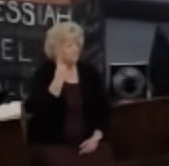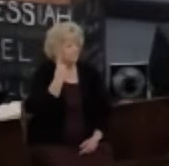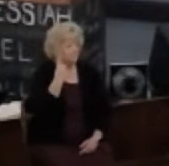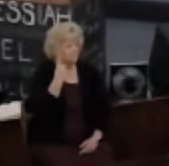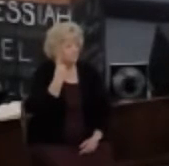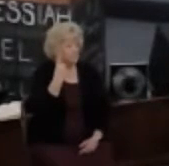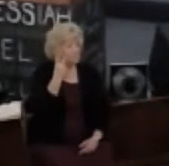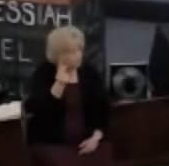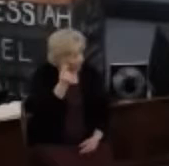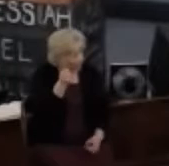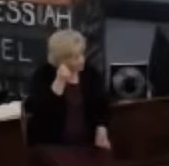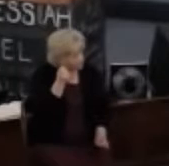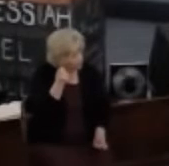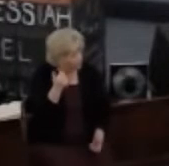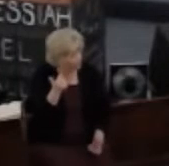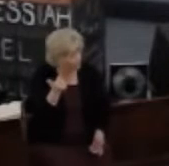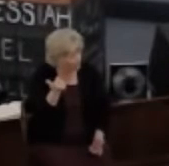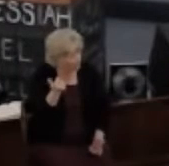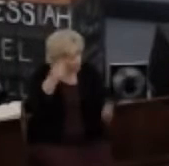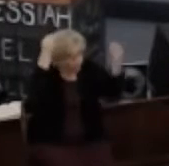A little faster, please.